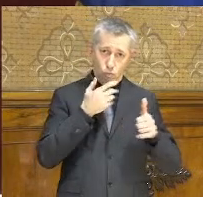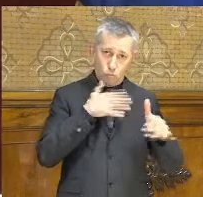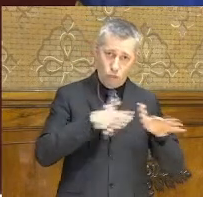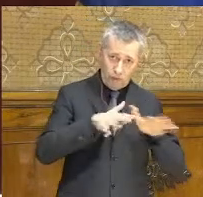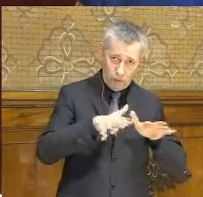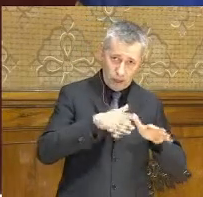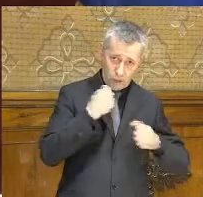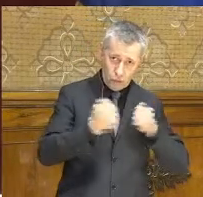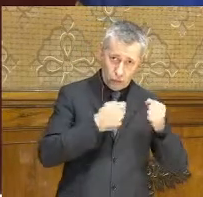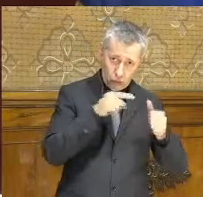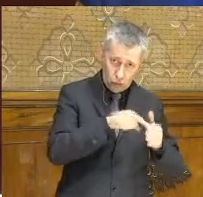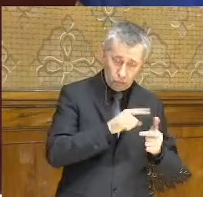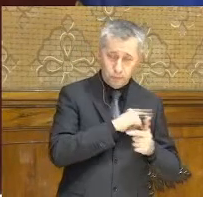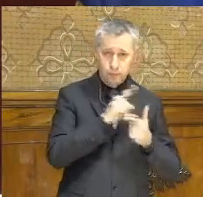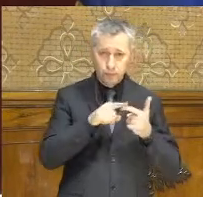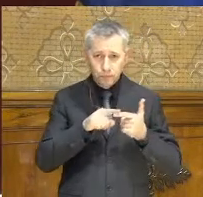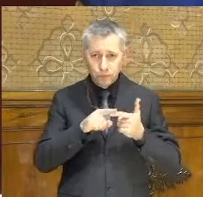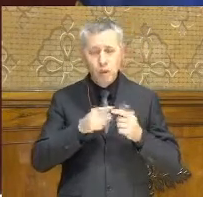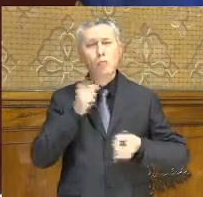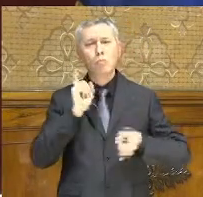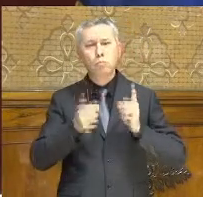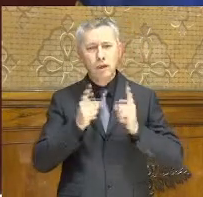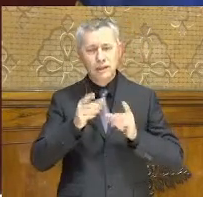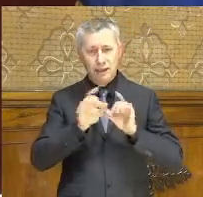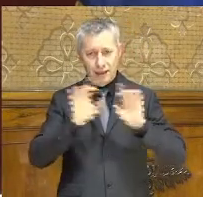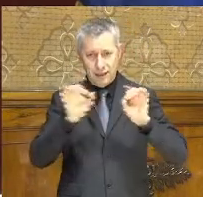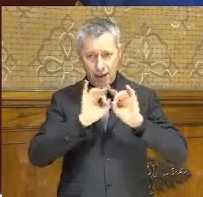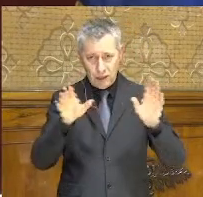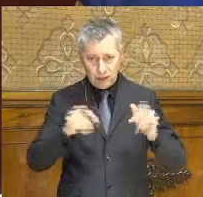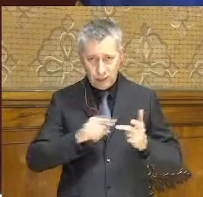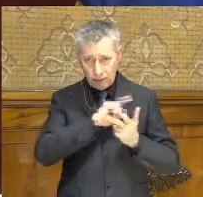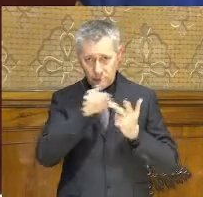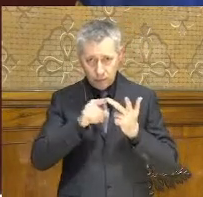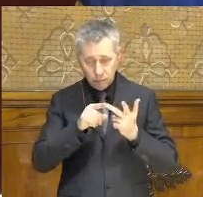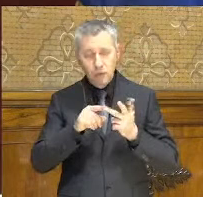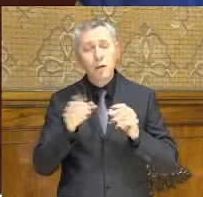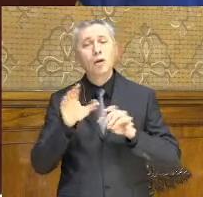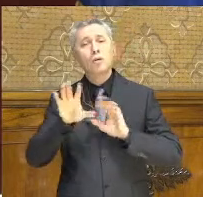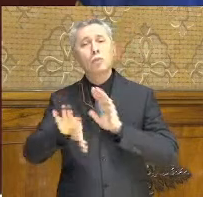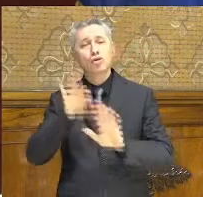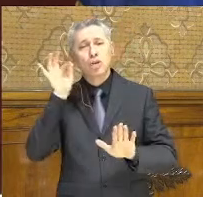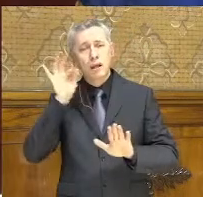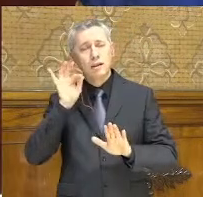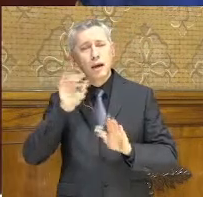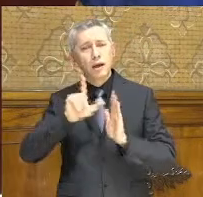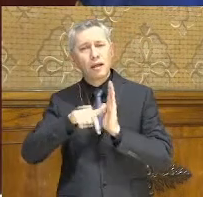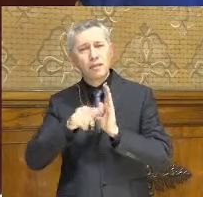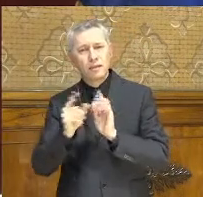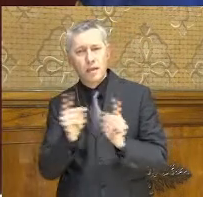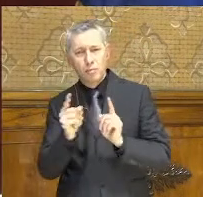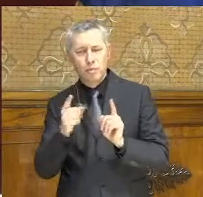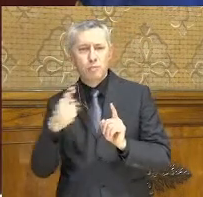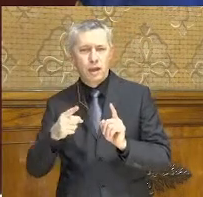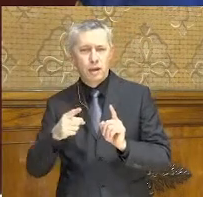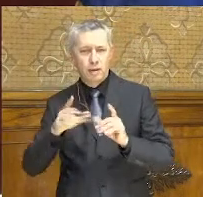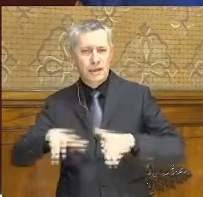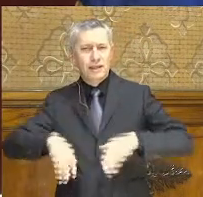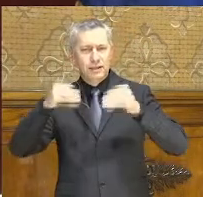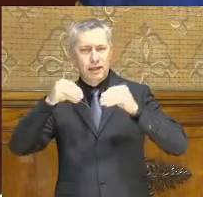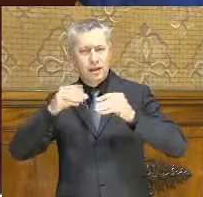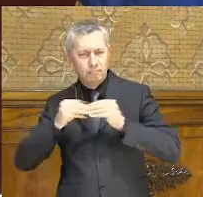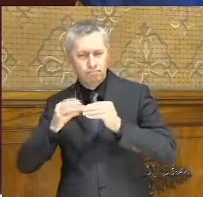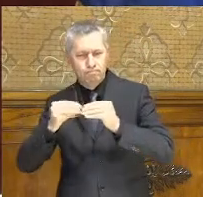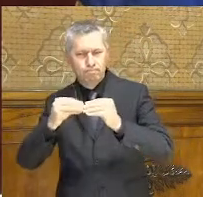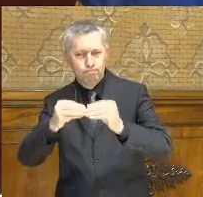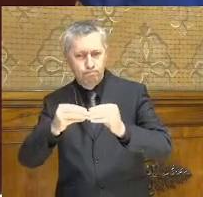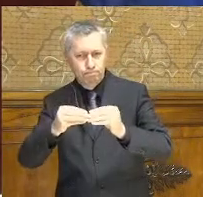The politics of freedom is the choice of your time to move in a democratic society, to take